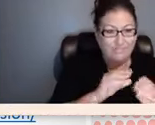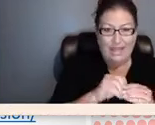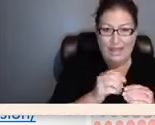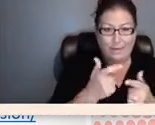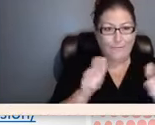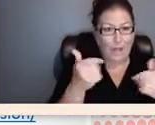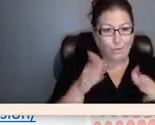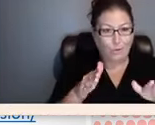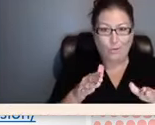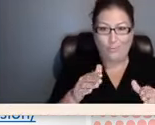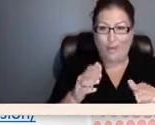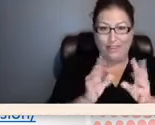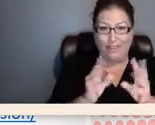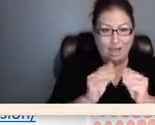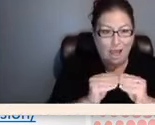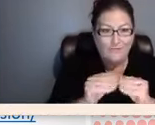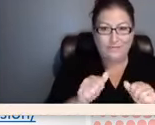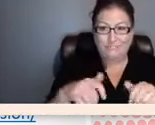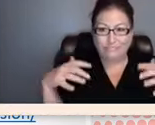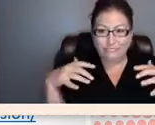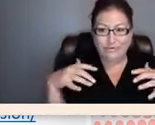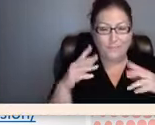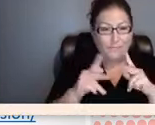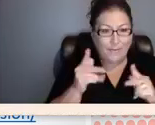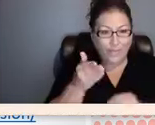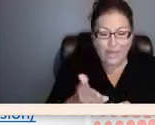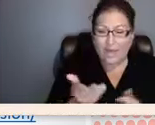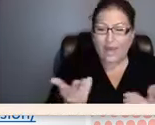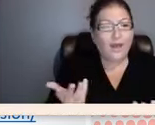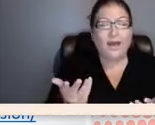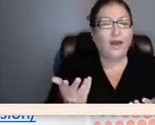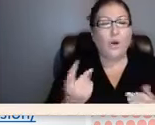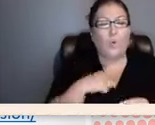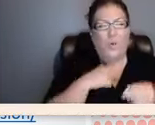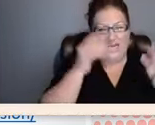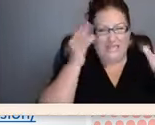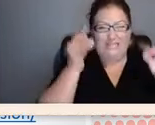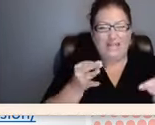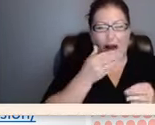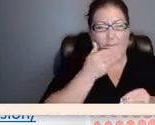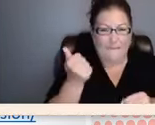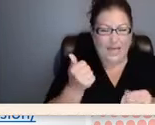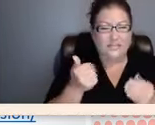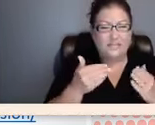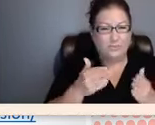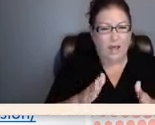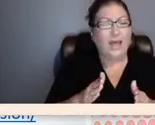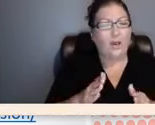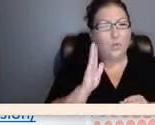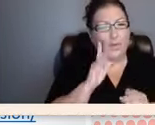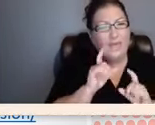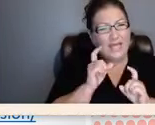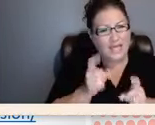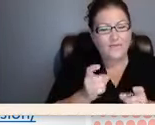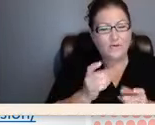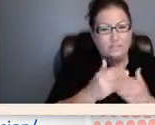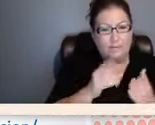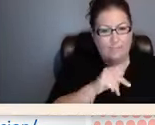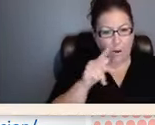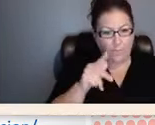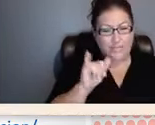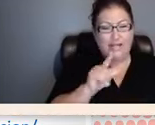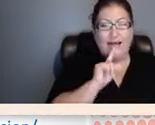conference or a conference venue, we decided that the best takeaway would be to give you a set of PowerPoints that actually had the